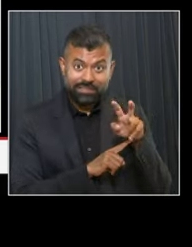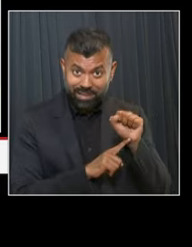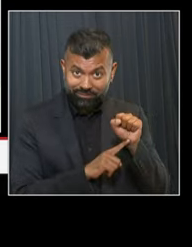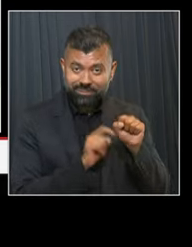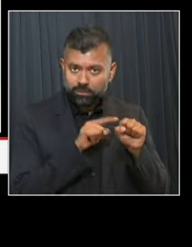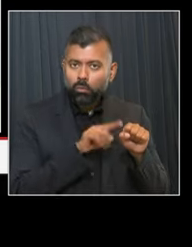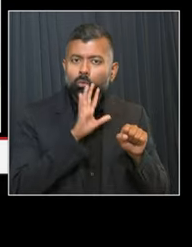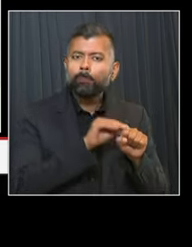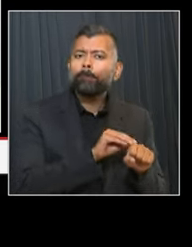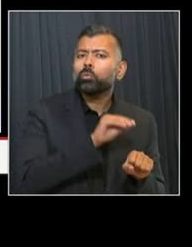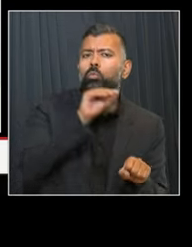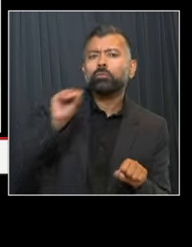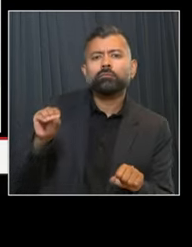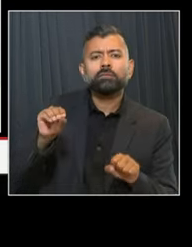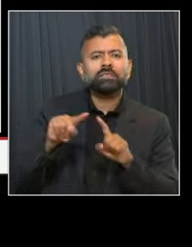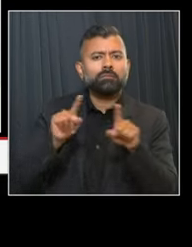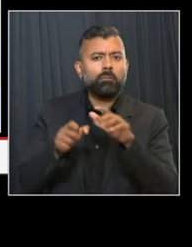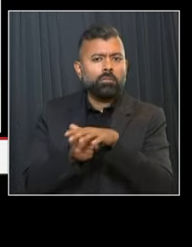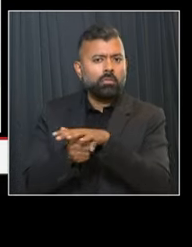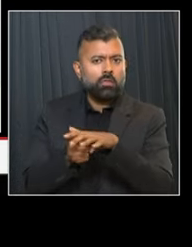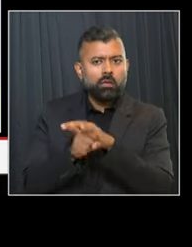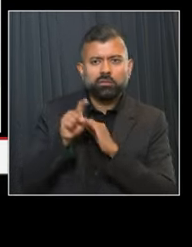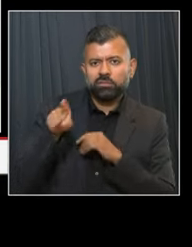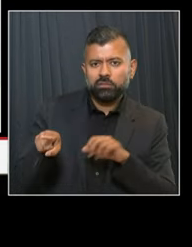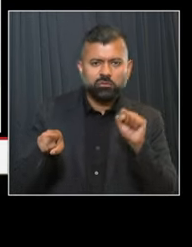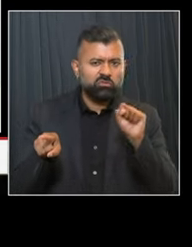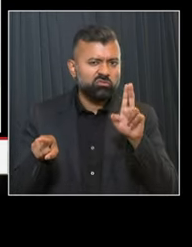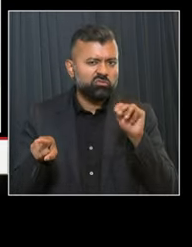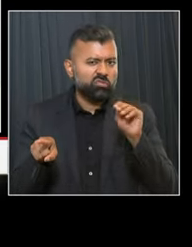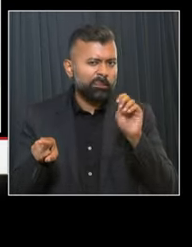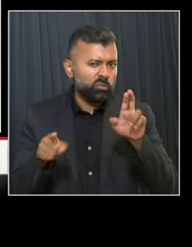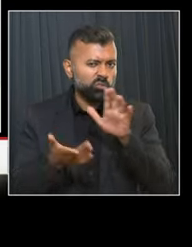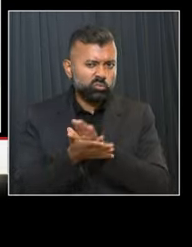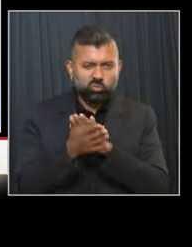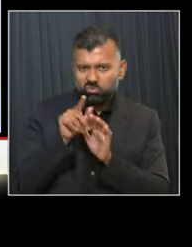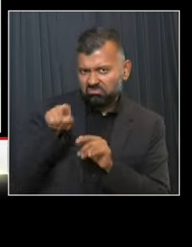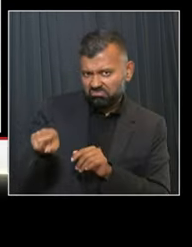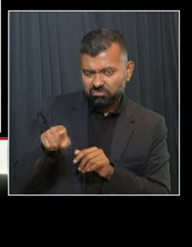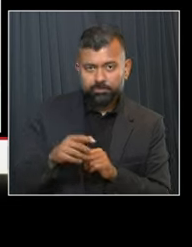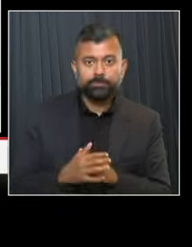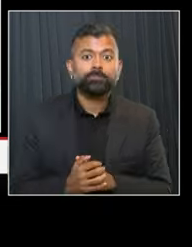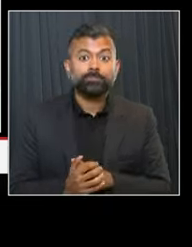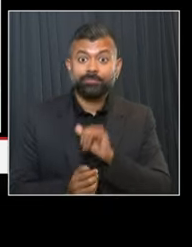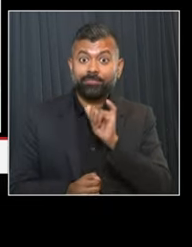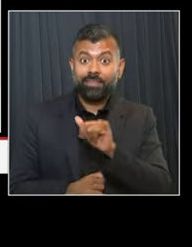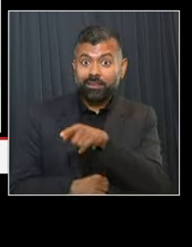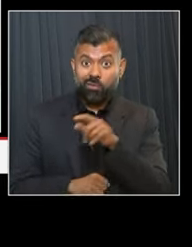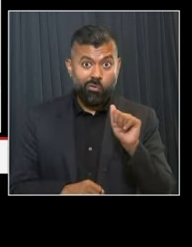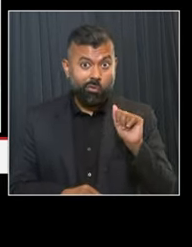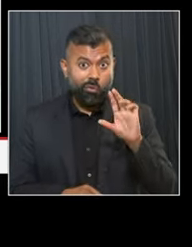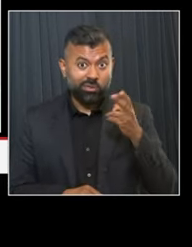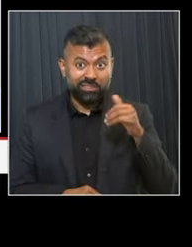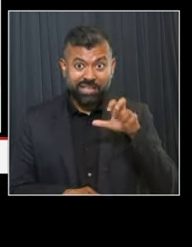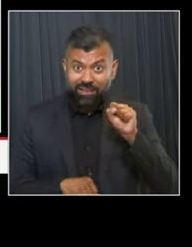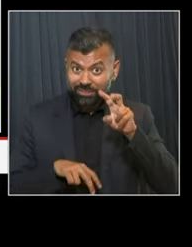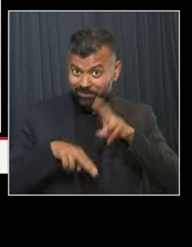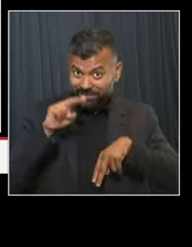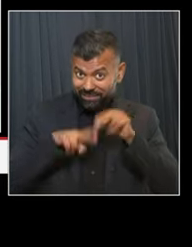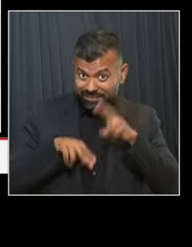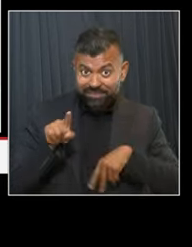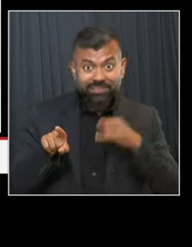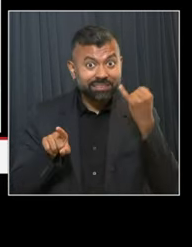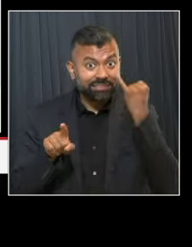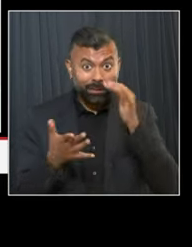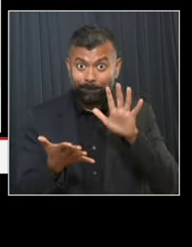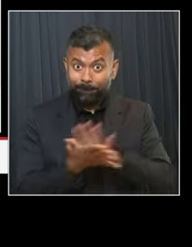have included $23 million to construct basically the storage facility for items that are not on display to properly